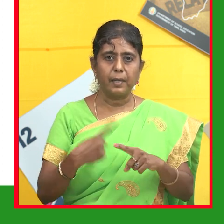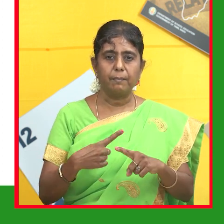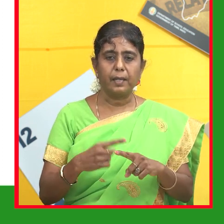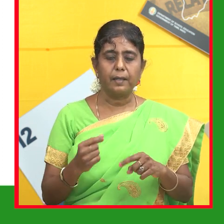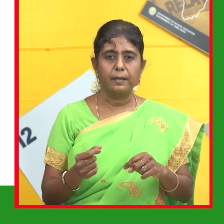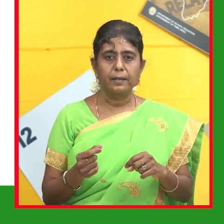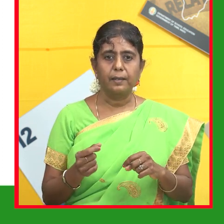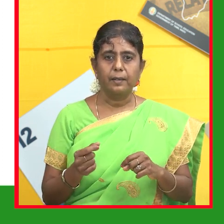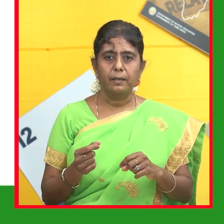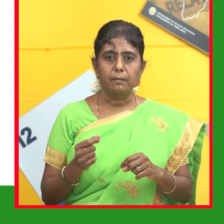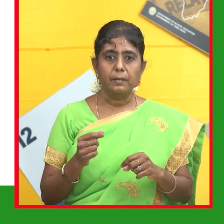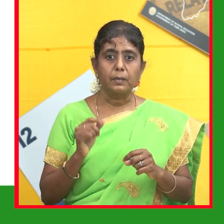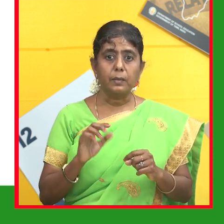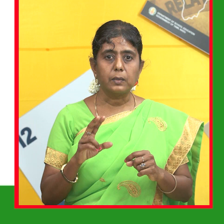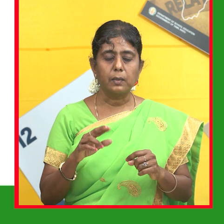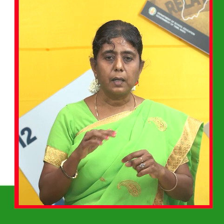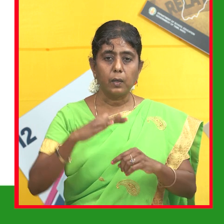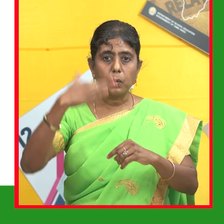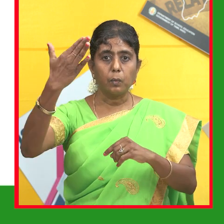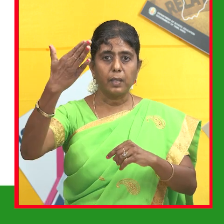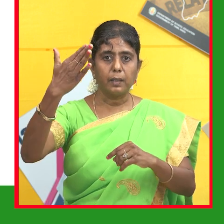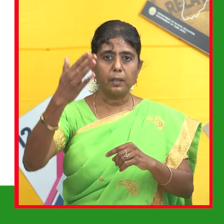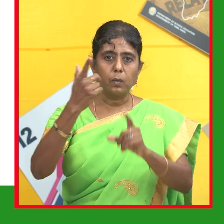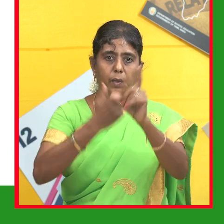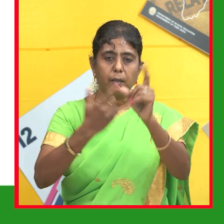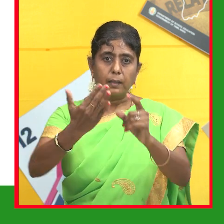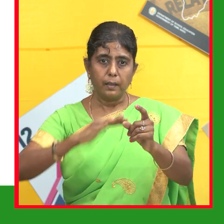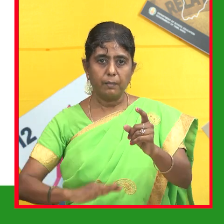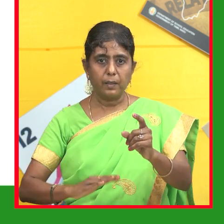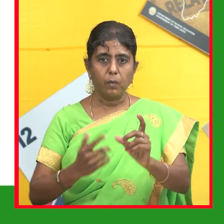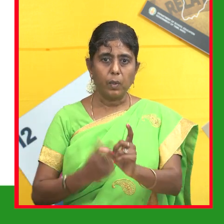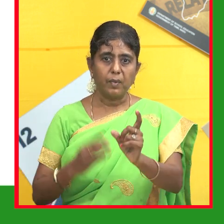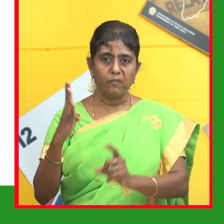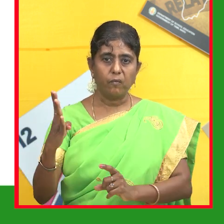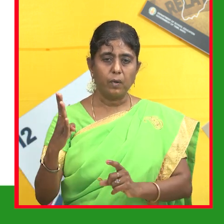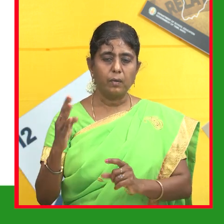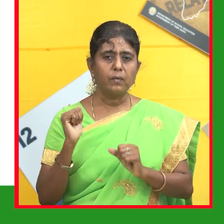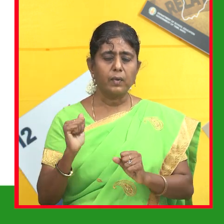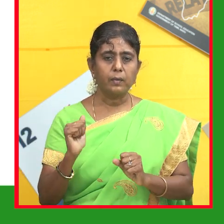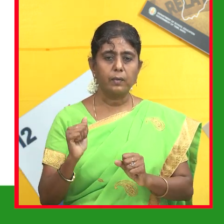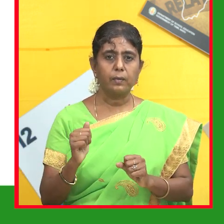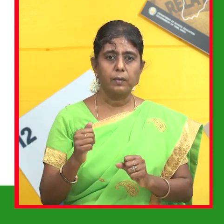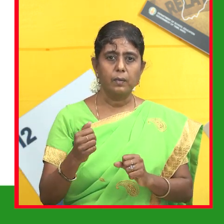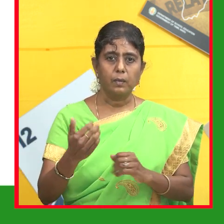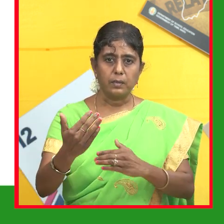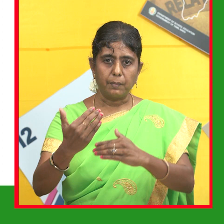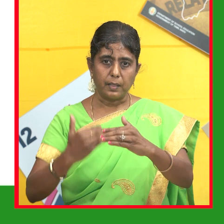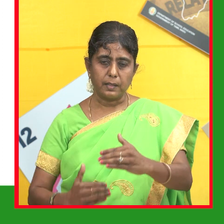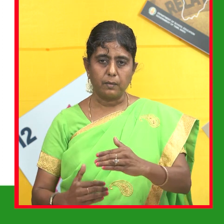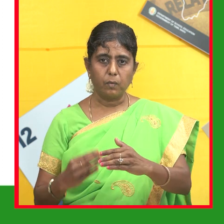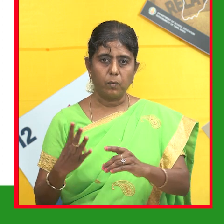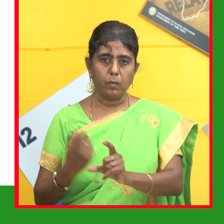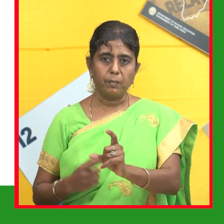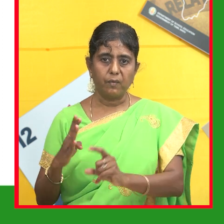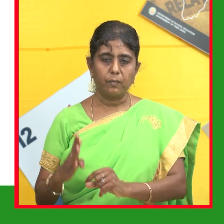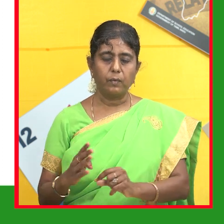multiply. But in the numerator we have y, in the denominator we have y power 4. What we have to do? We have to